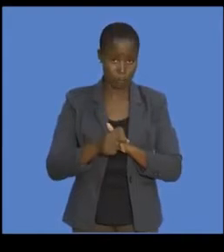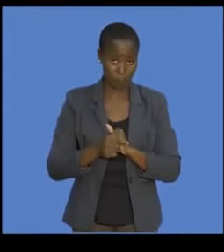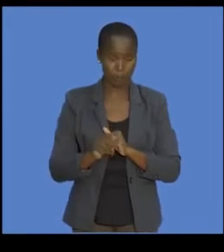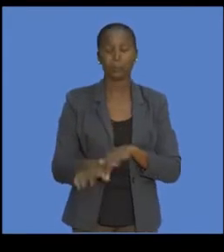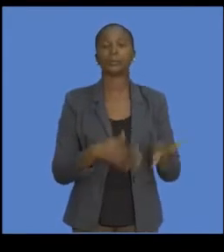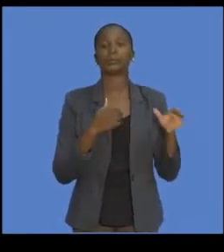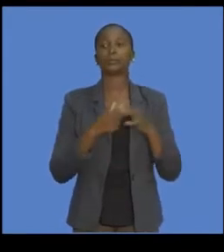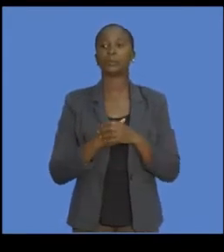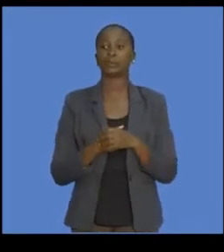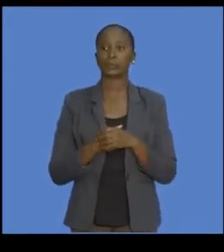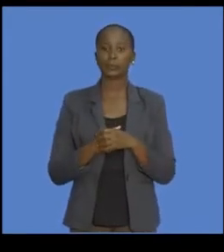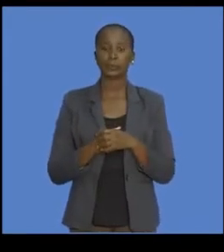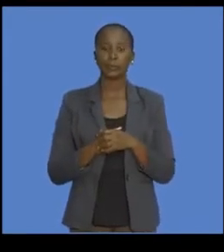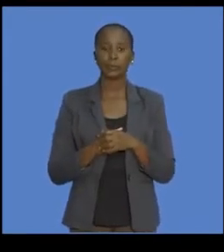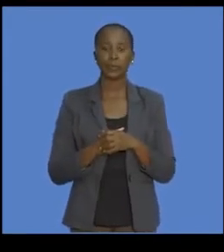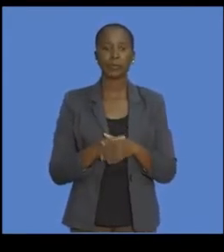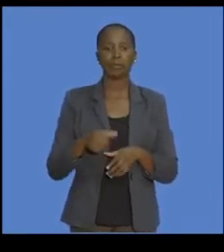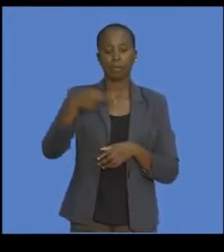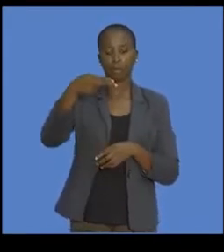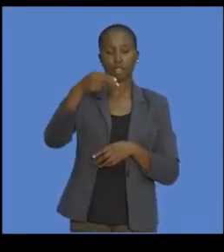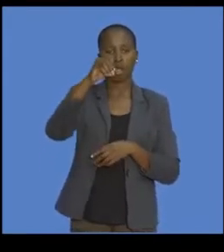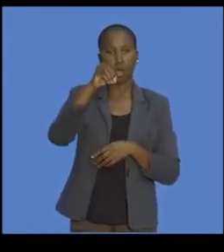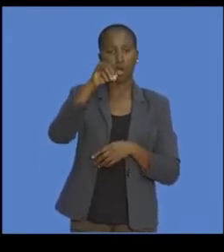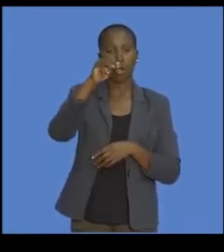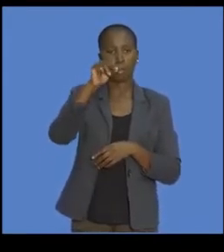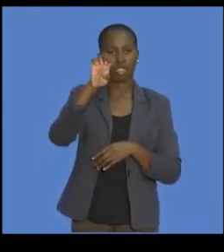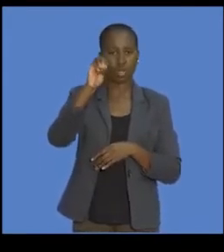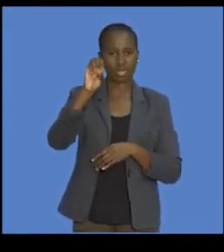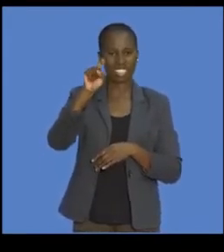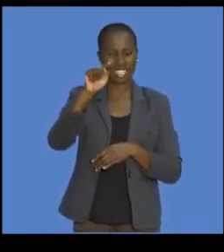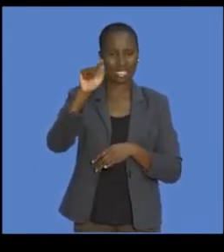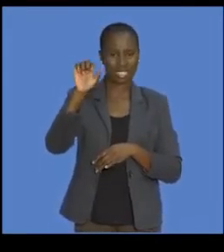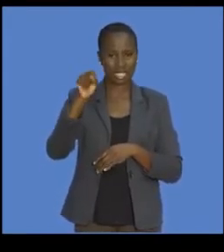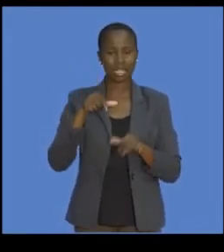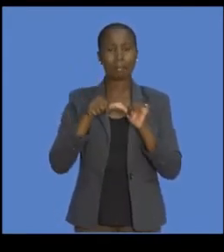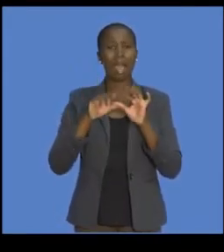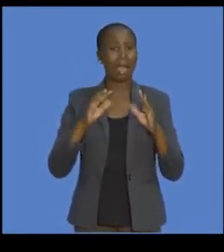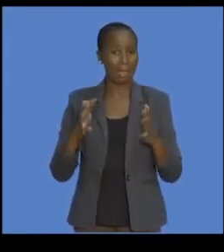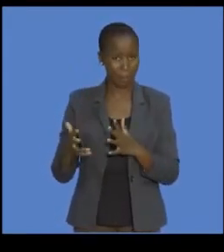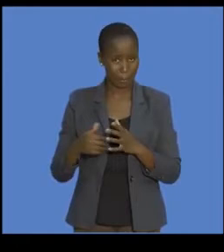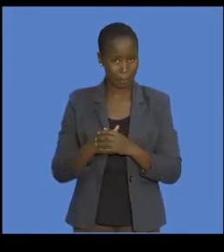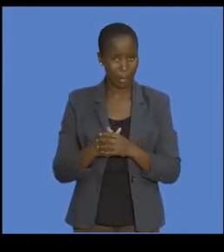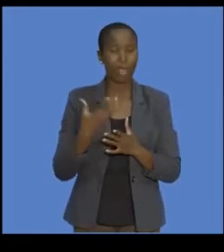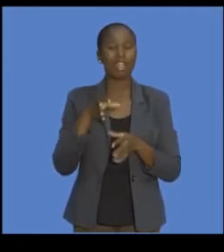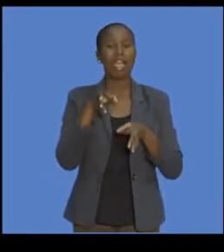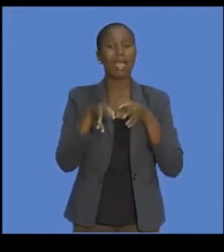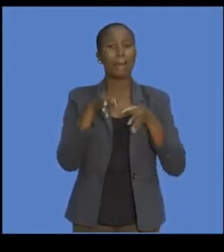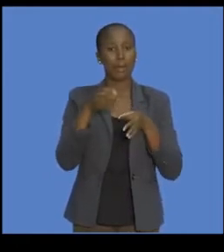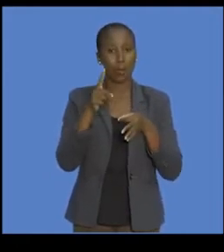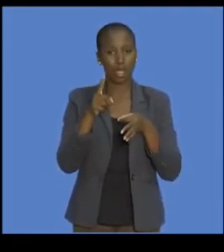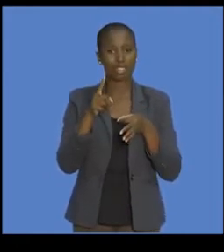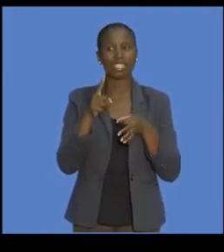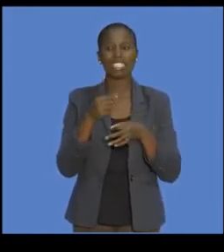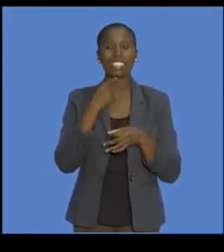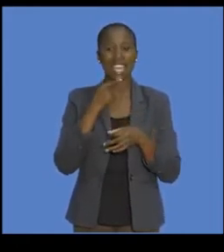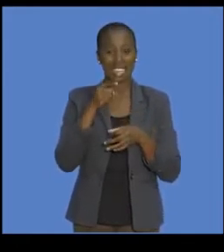So, how is homeostasis maintained? In this illustration, I've described to you essentially the